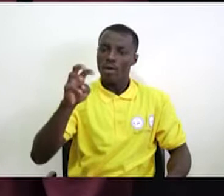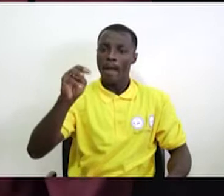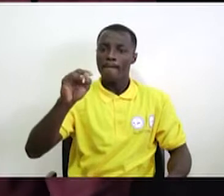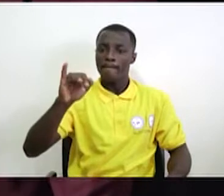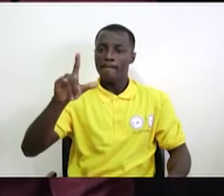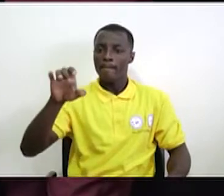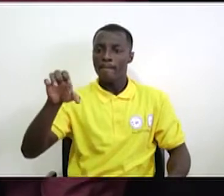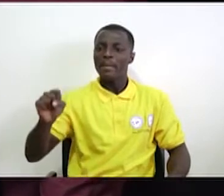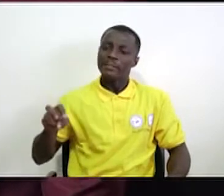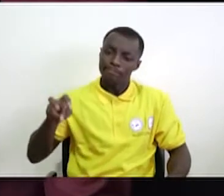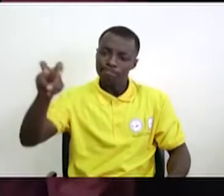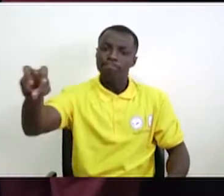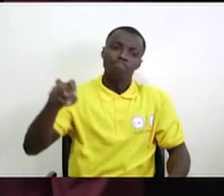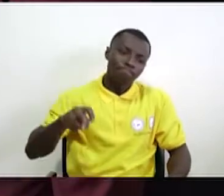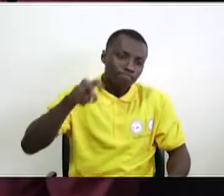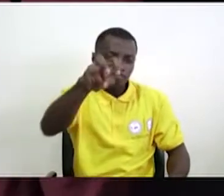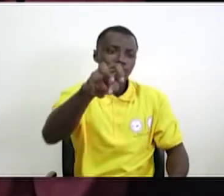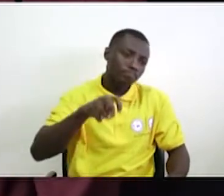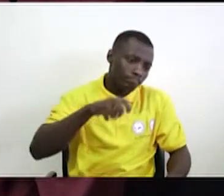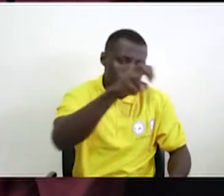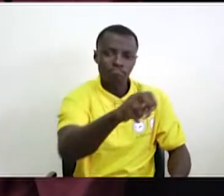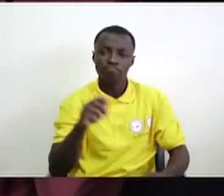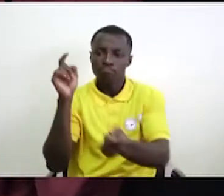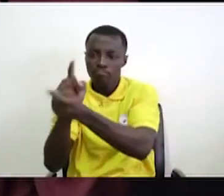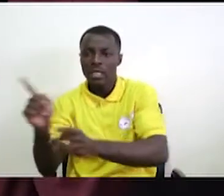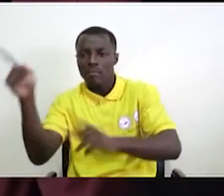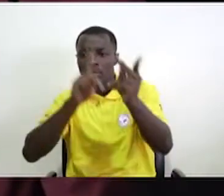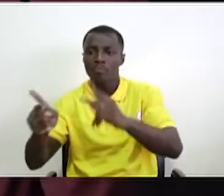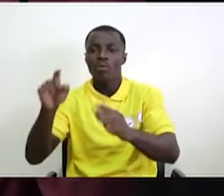200,000 miles. He preached to over 3 million people.